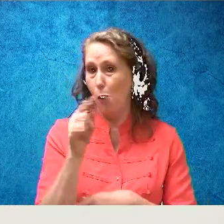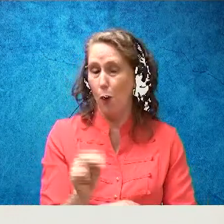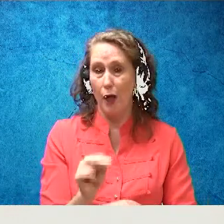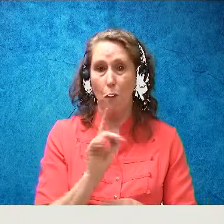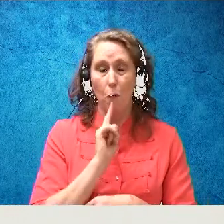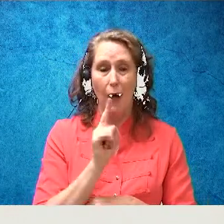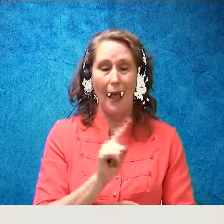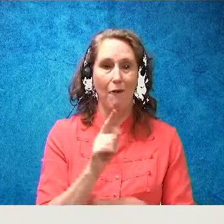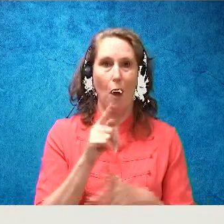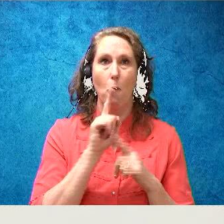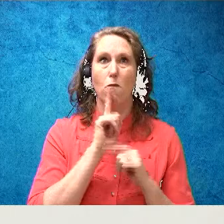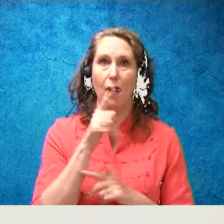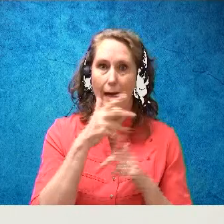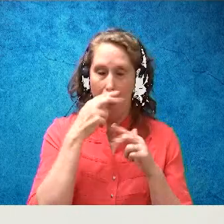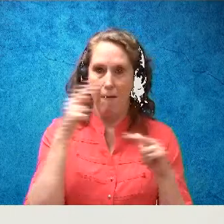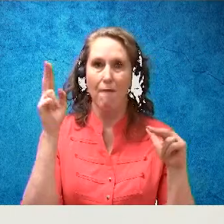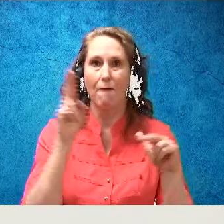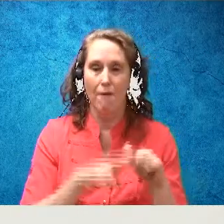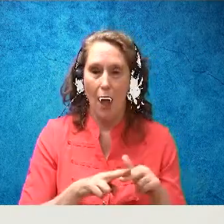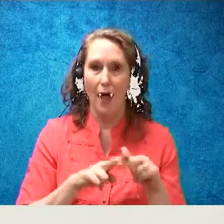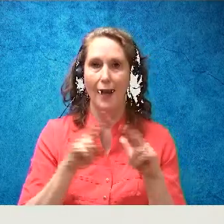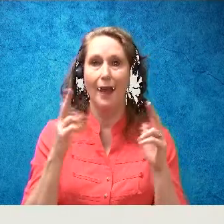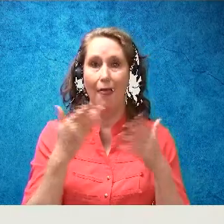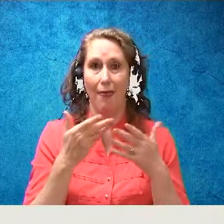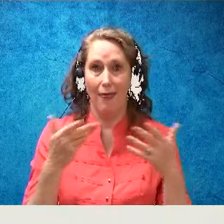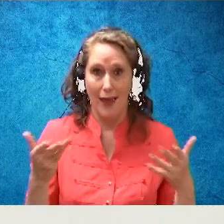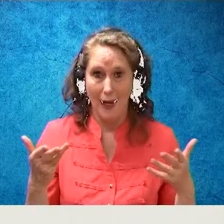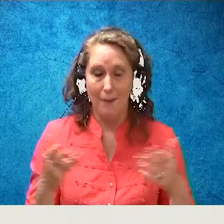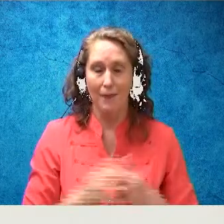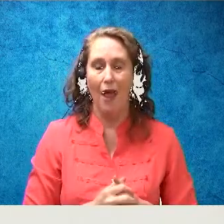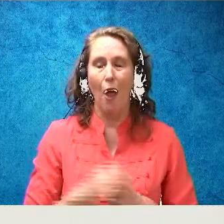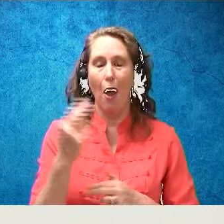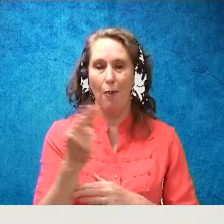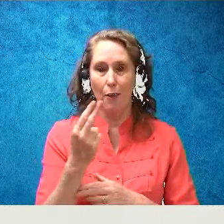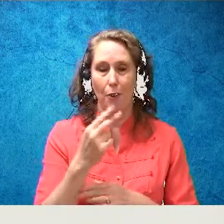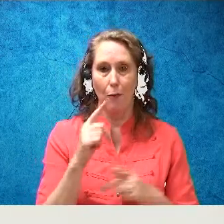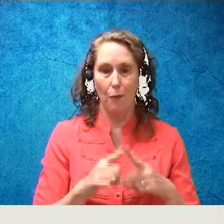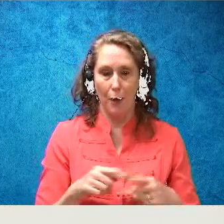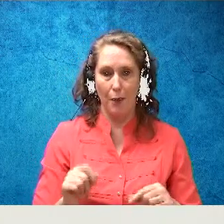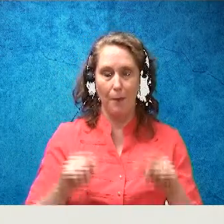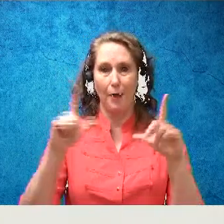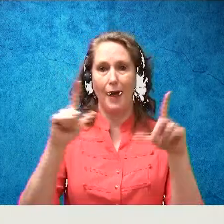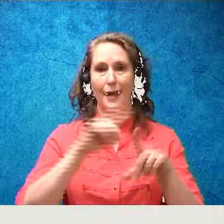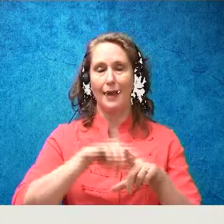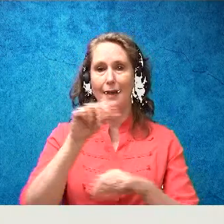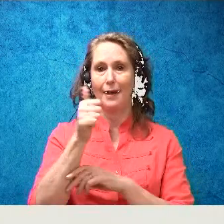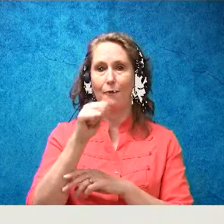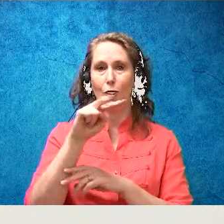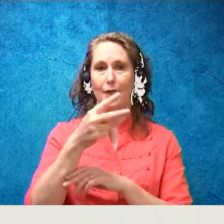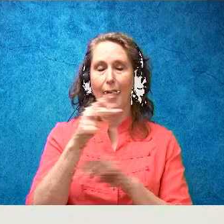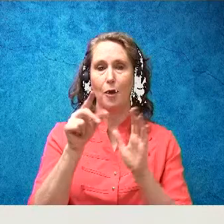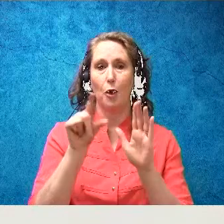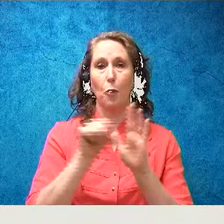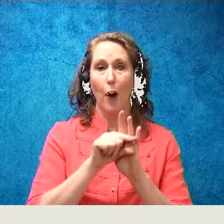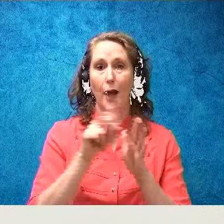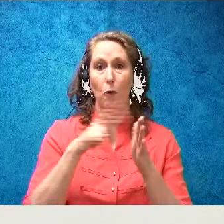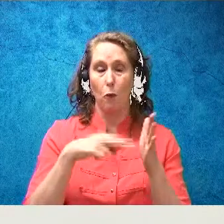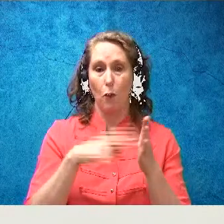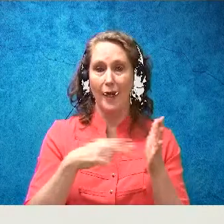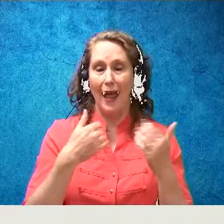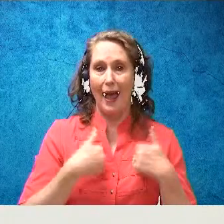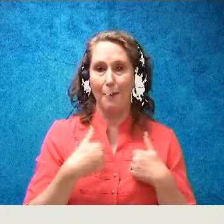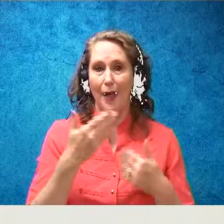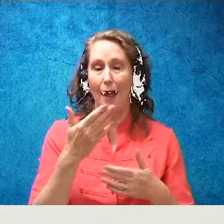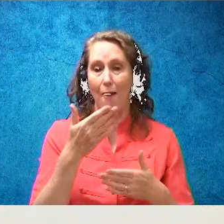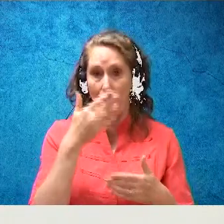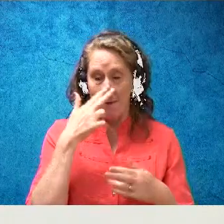super fun theme. Okay, so on Thursday, when you tune in at 10 o'clock for second grade reading, I'm going to have a fun